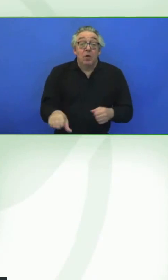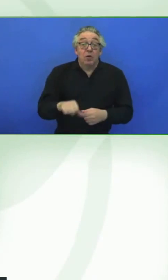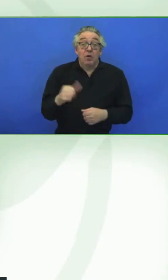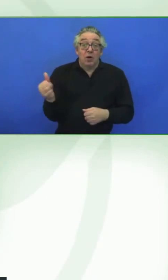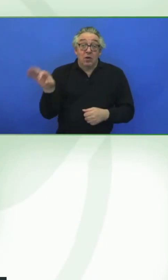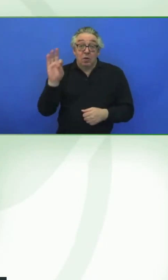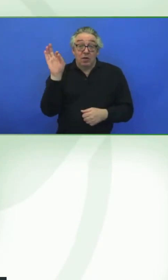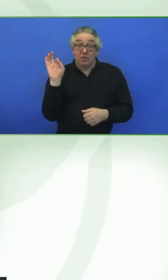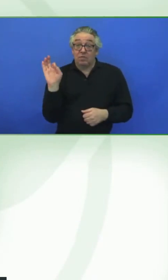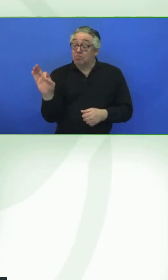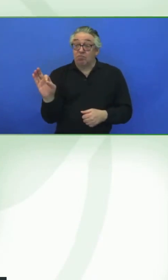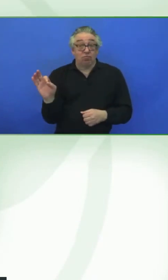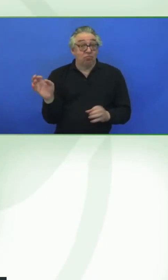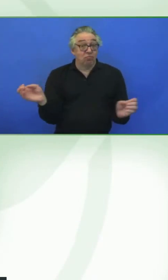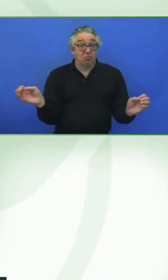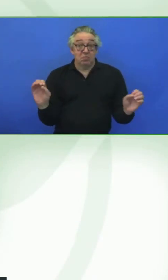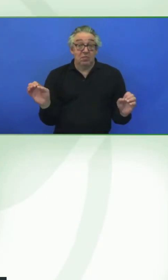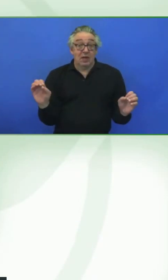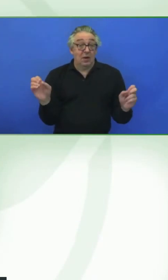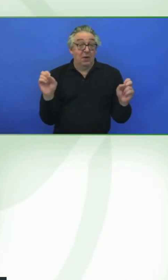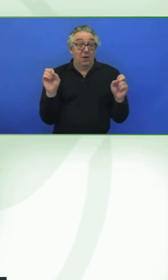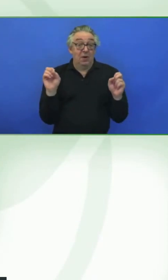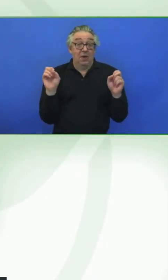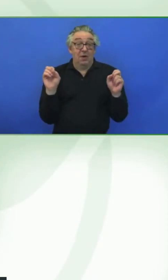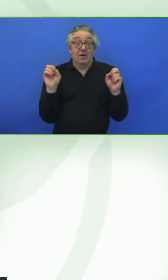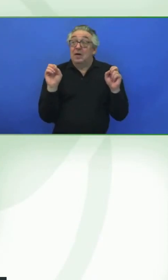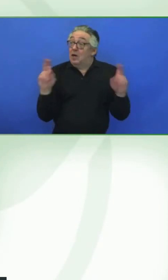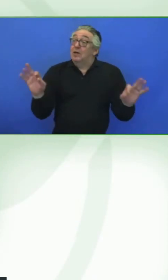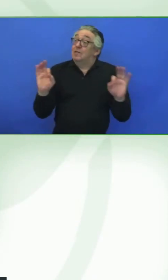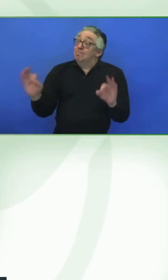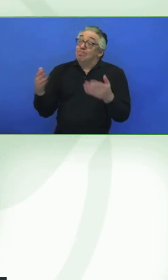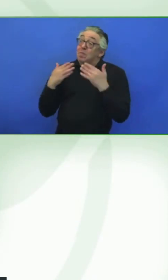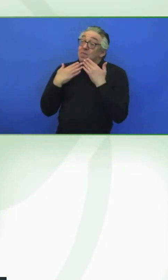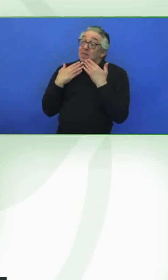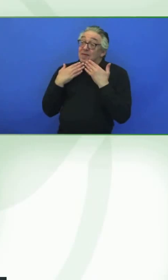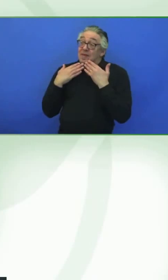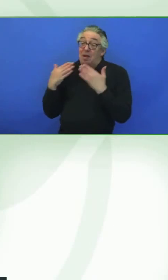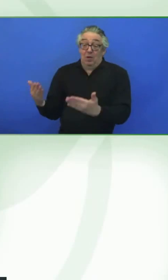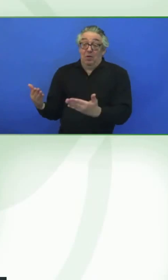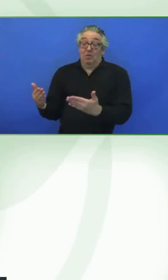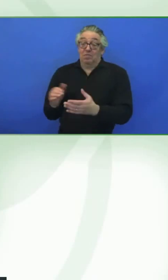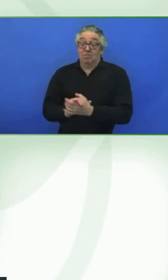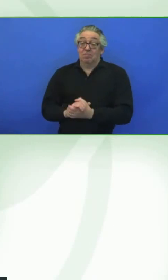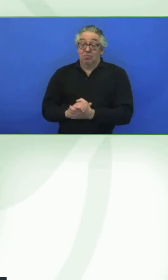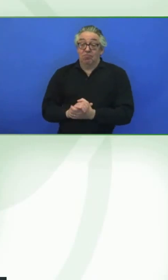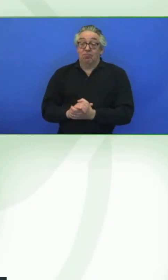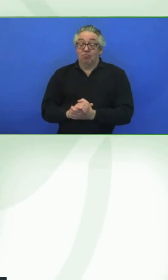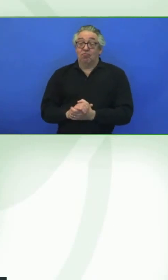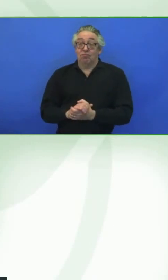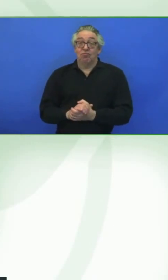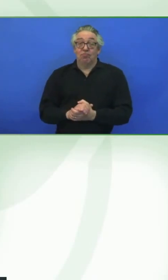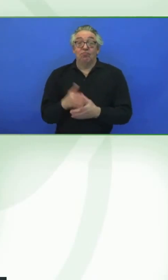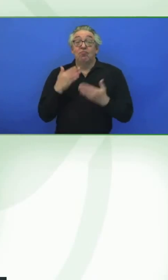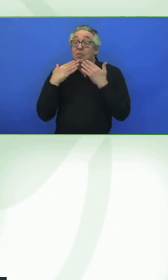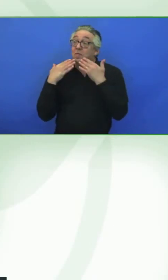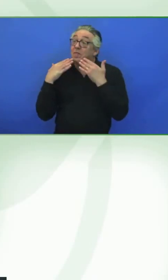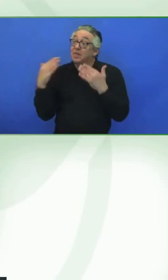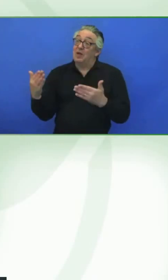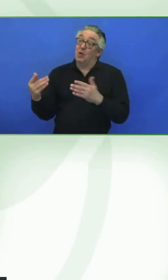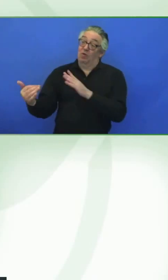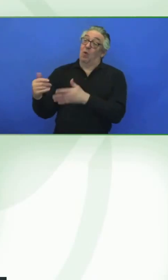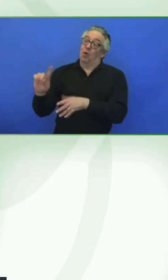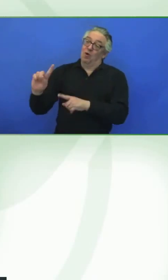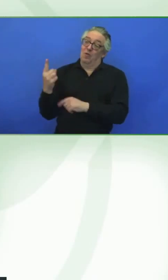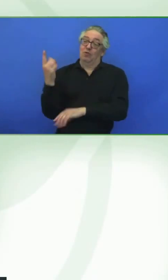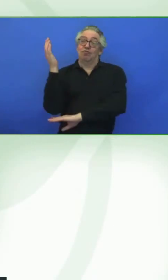Okay, so then thank you very much for this first technology supporting